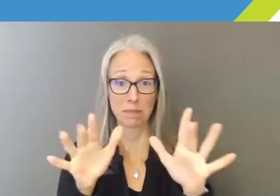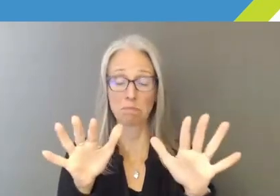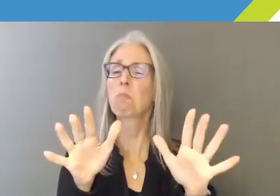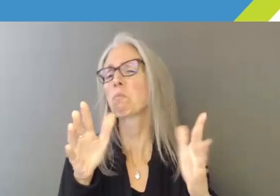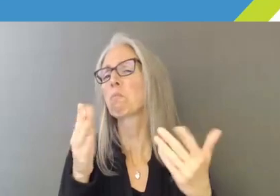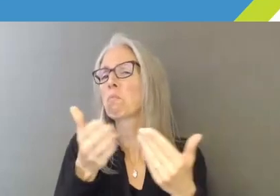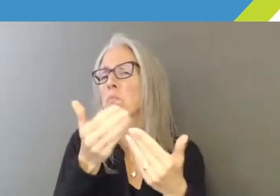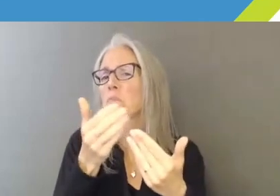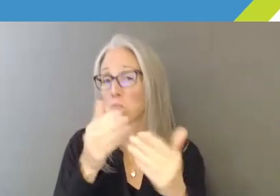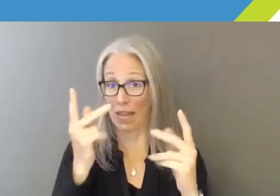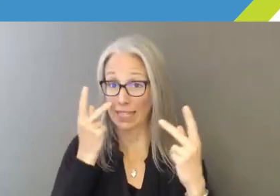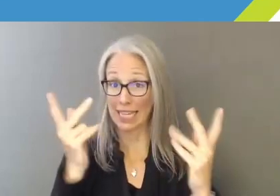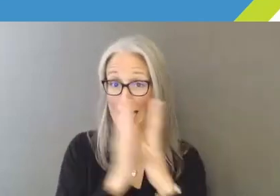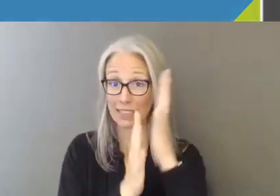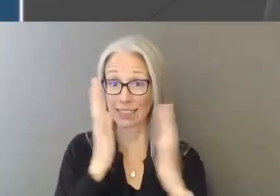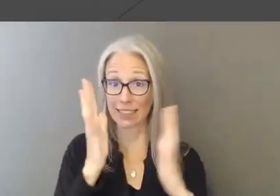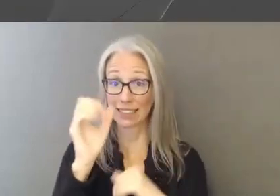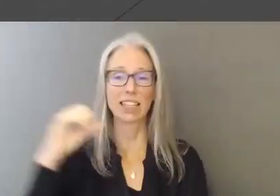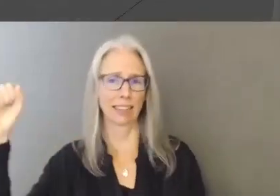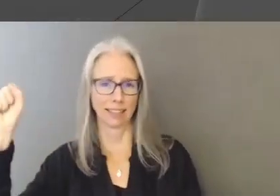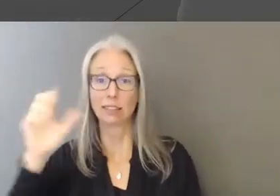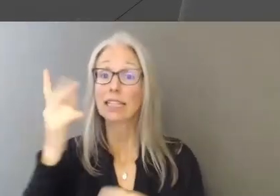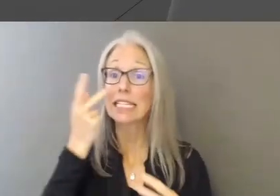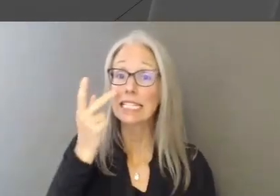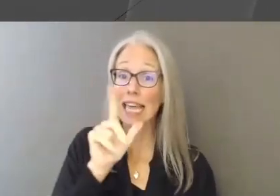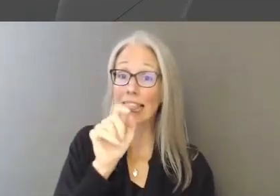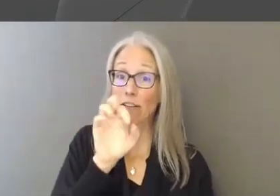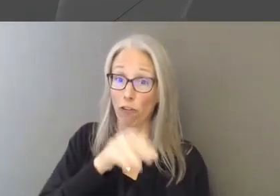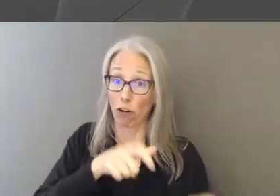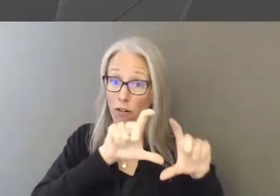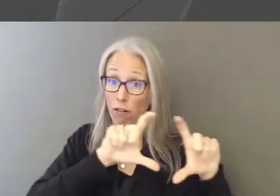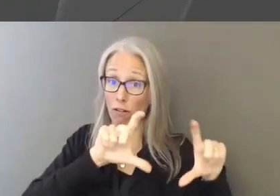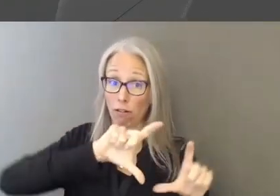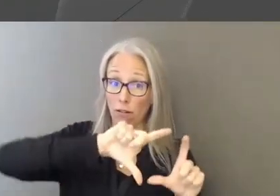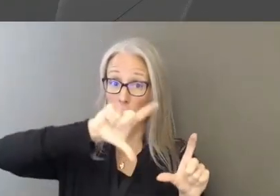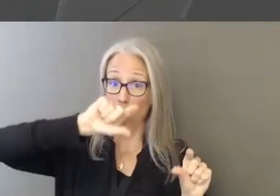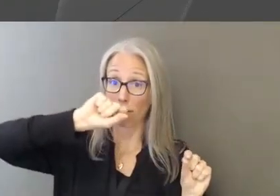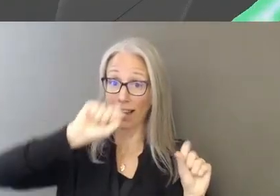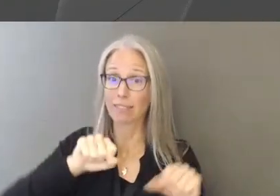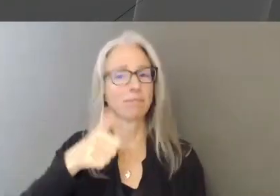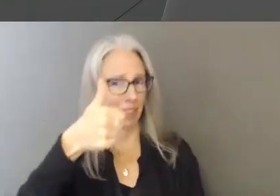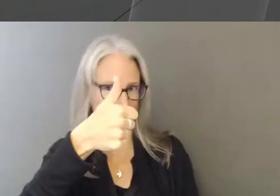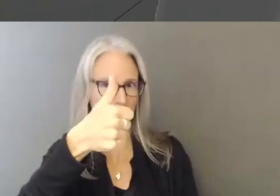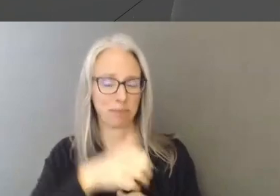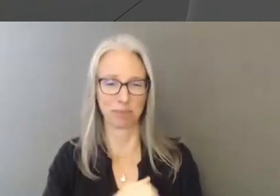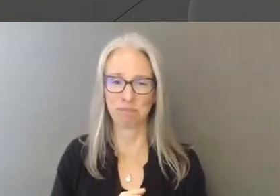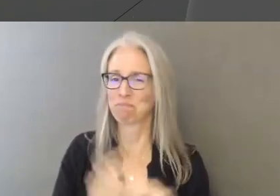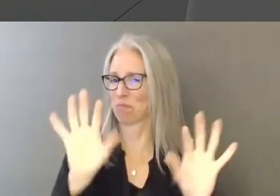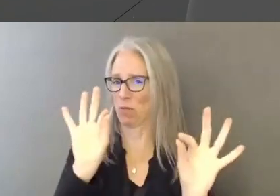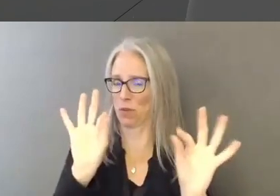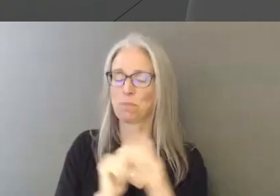Close enough. You guys can see my hands? You can see the liver? Perfect. Okay, here we go. All right.